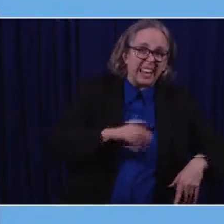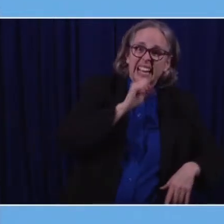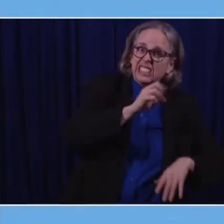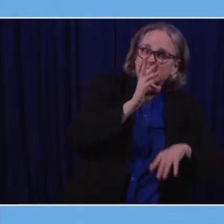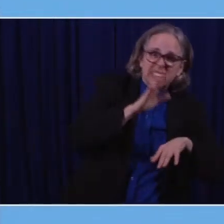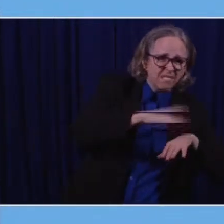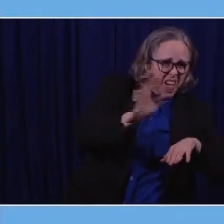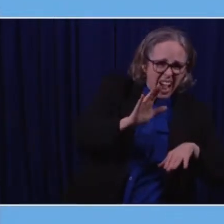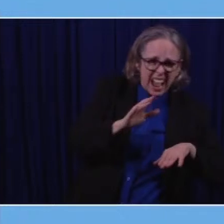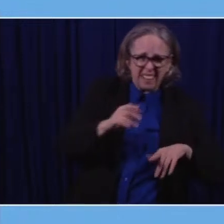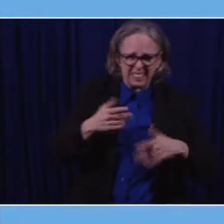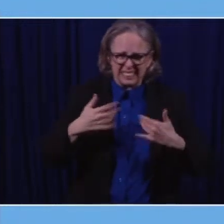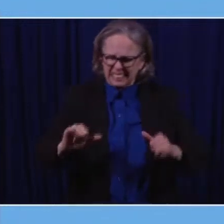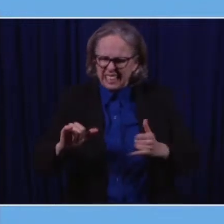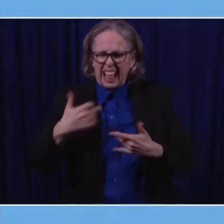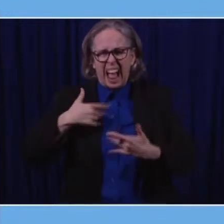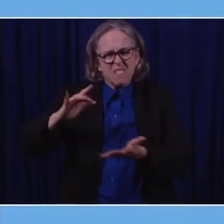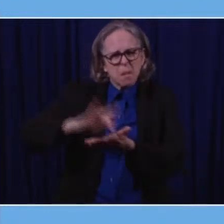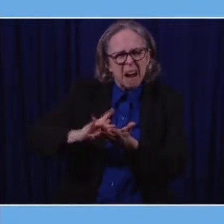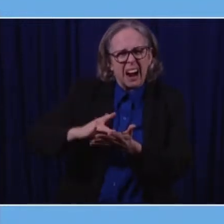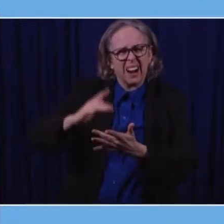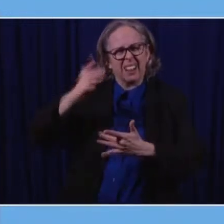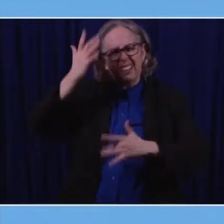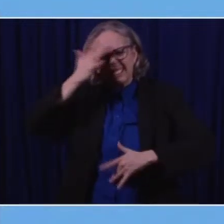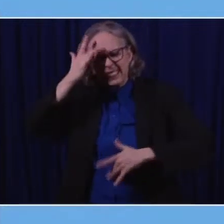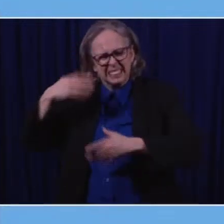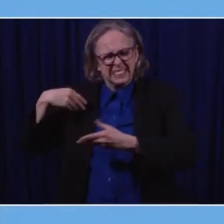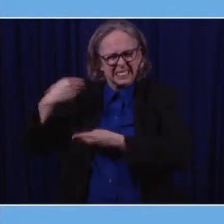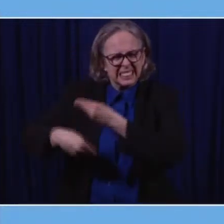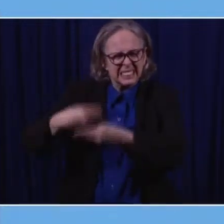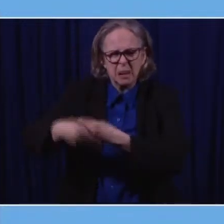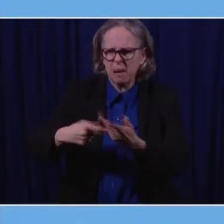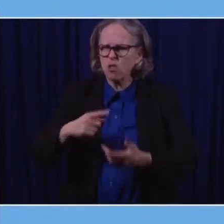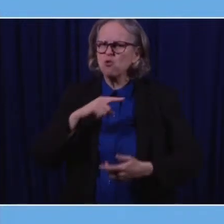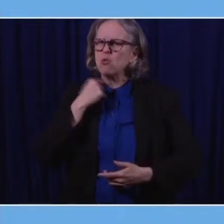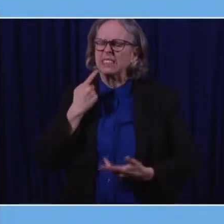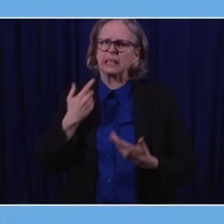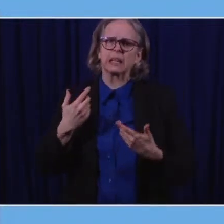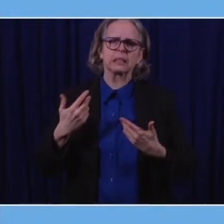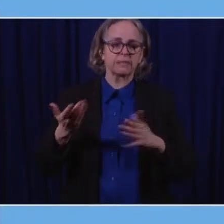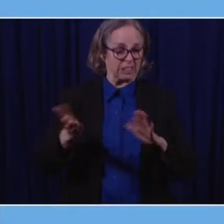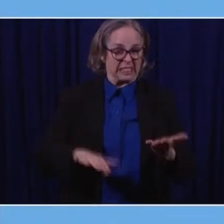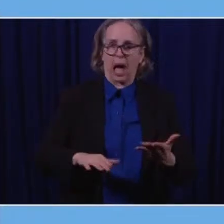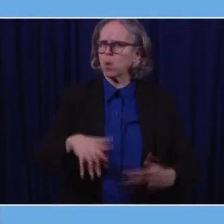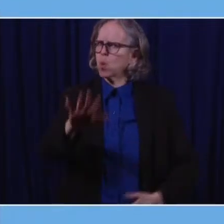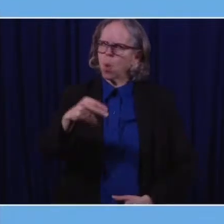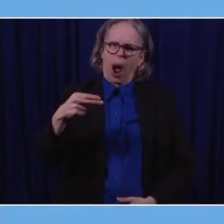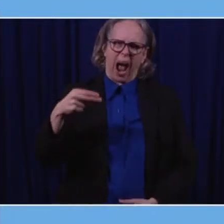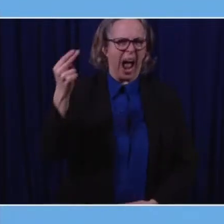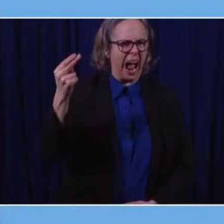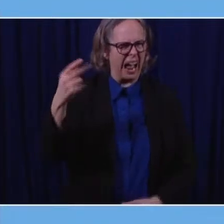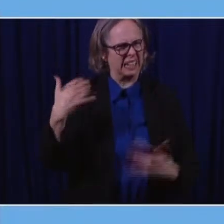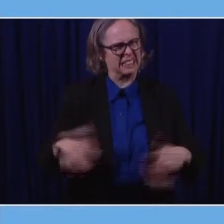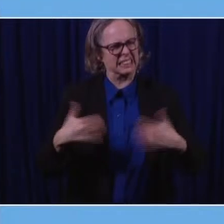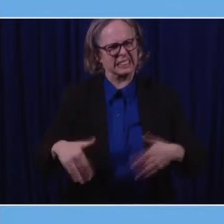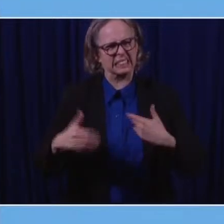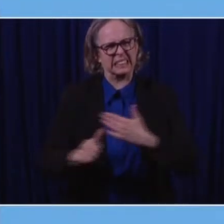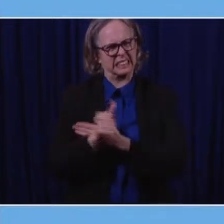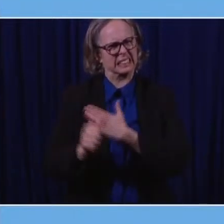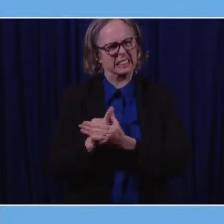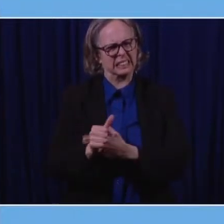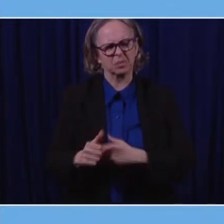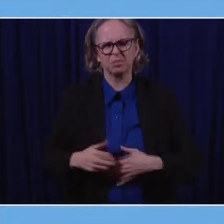face significantly higher risk for adverse COVID-19 outcomes. We've listed